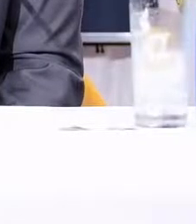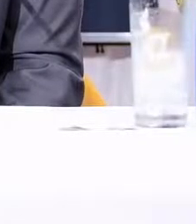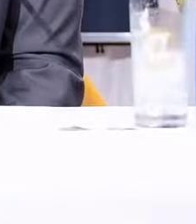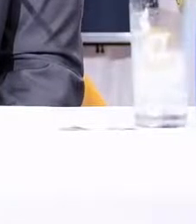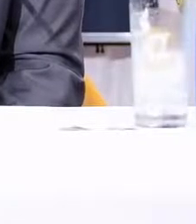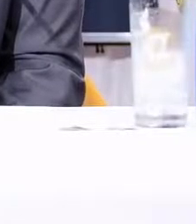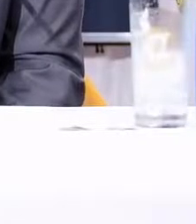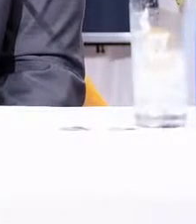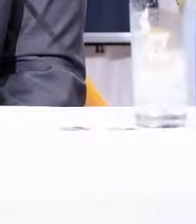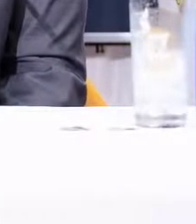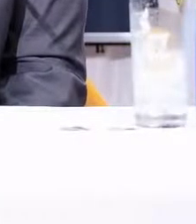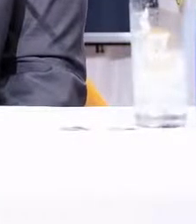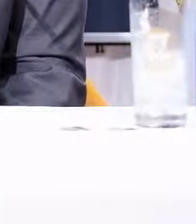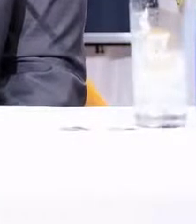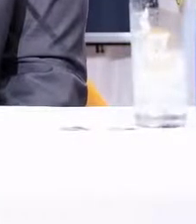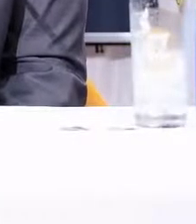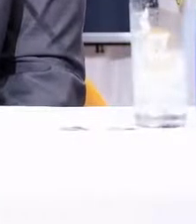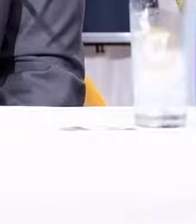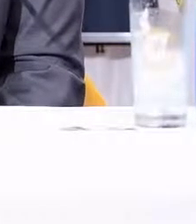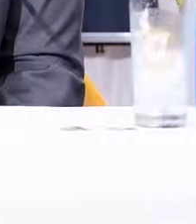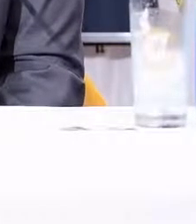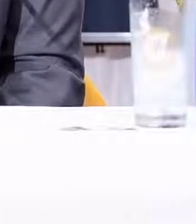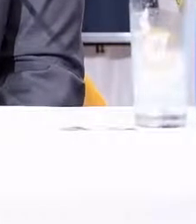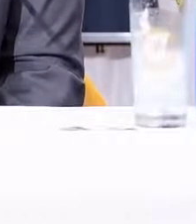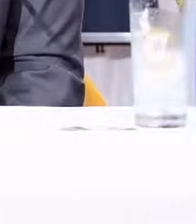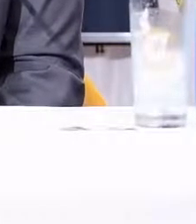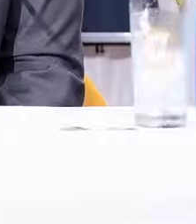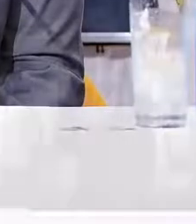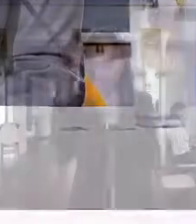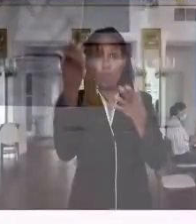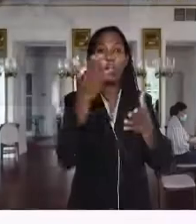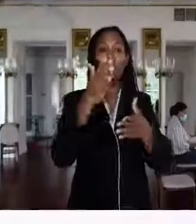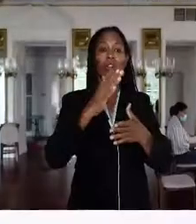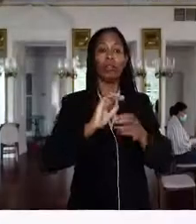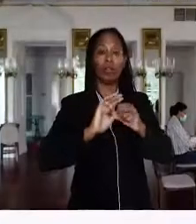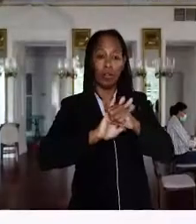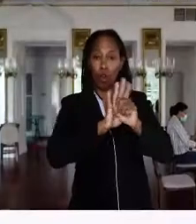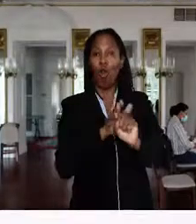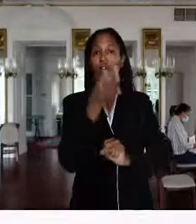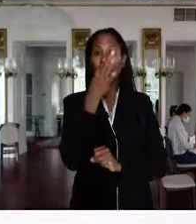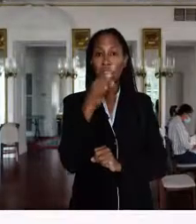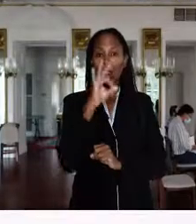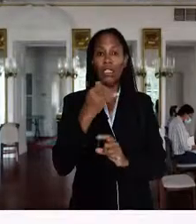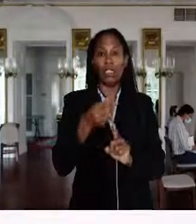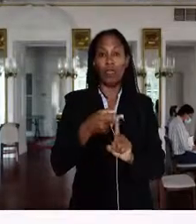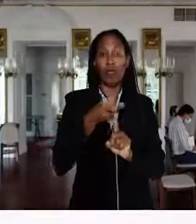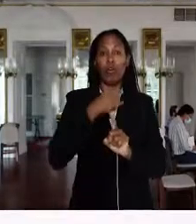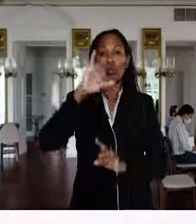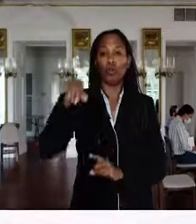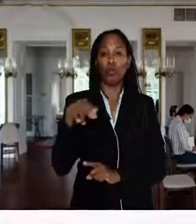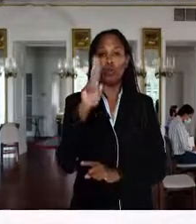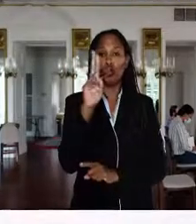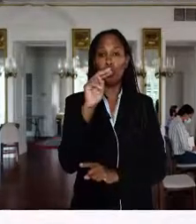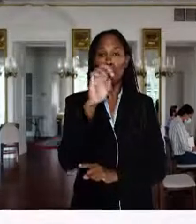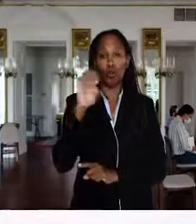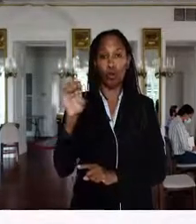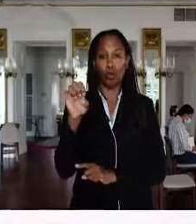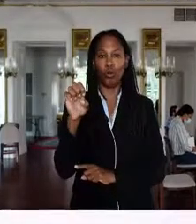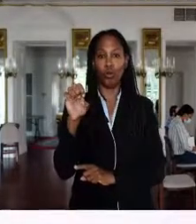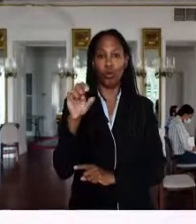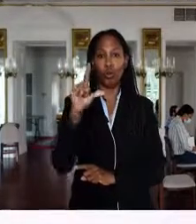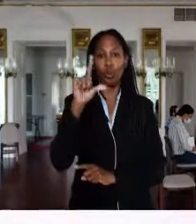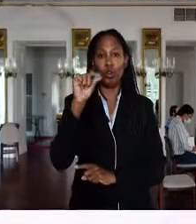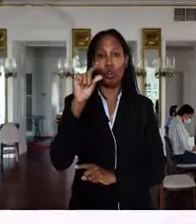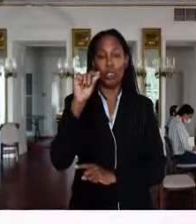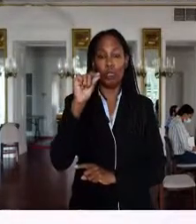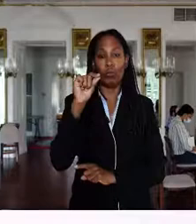update on COVID-19 for the week of June 28, 2021. I have a health commissioner, Commissioner Justa Encarnacion, here